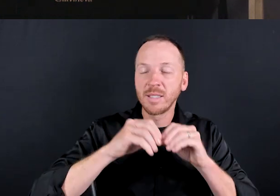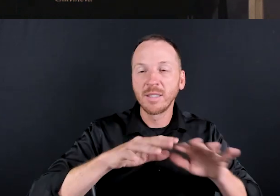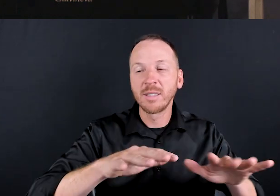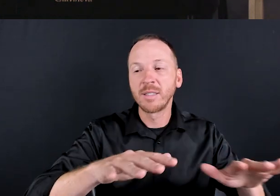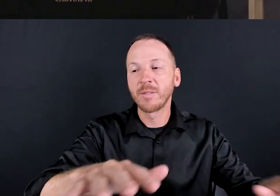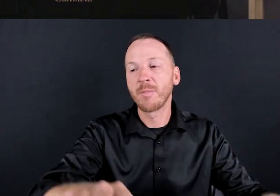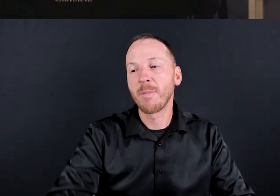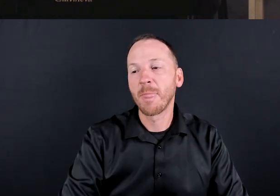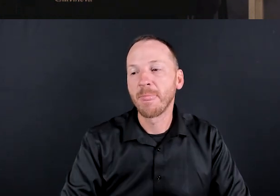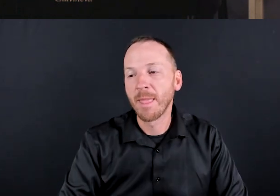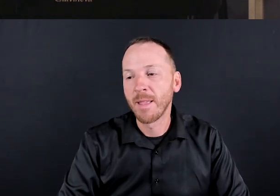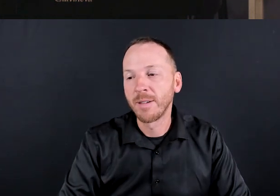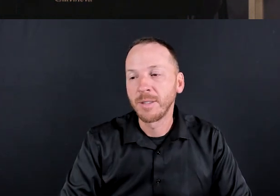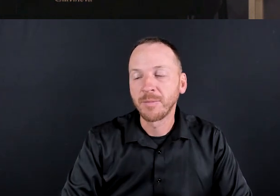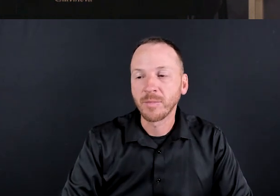witnesses.